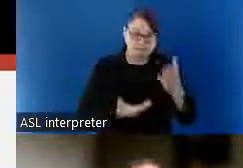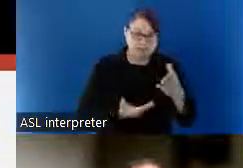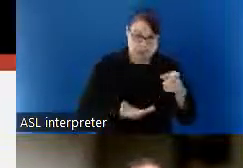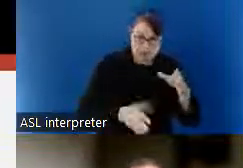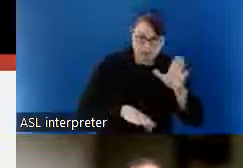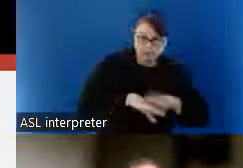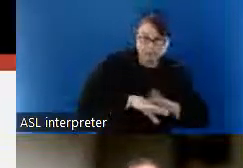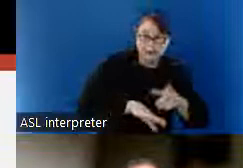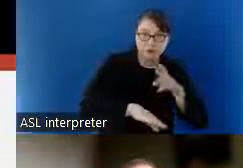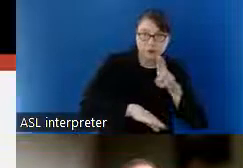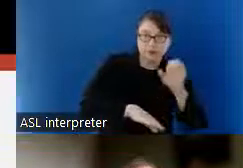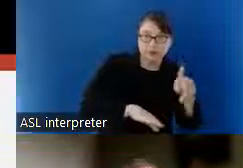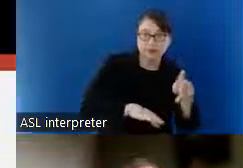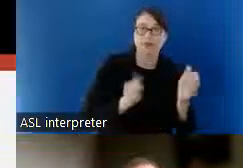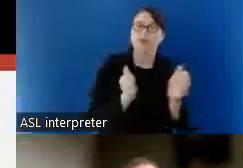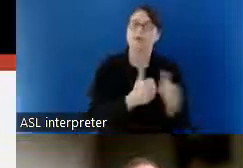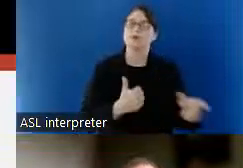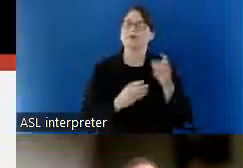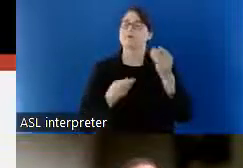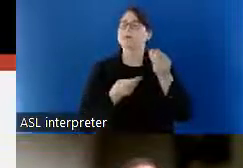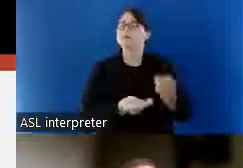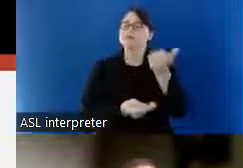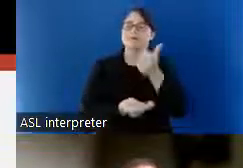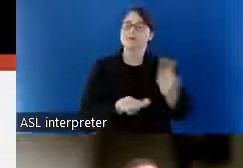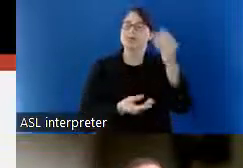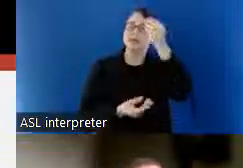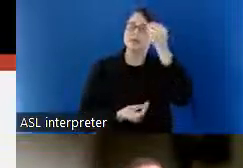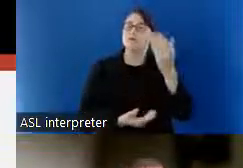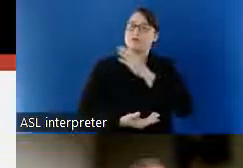without giving any information to the